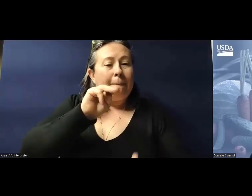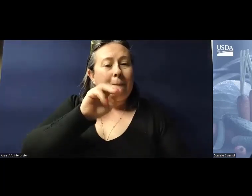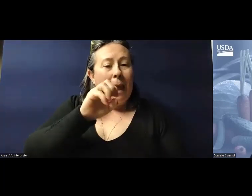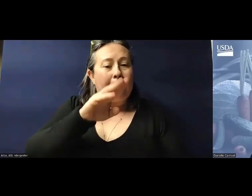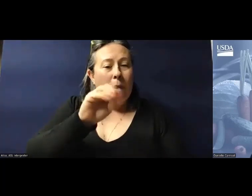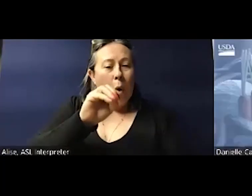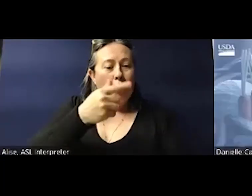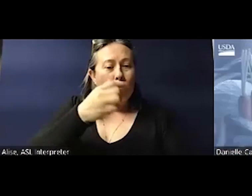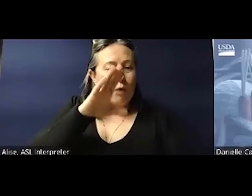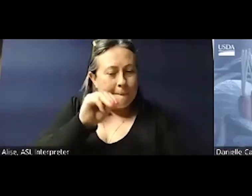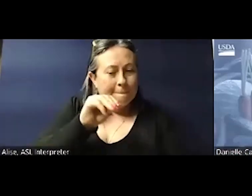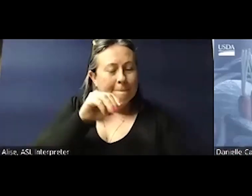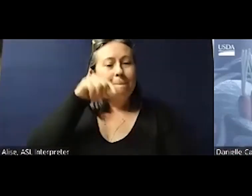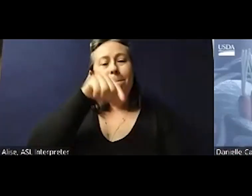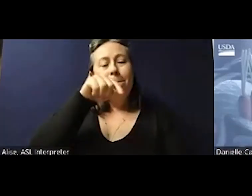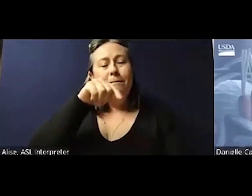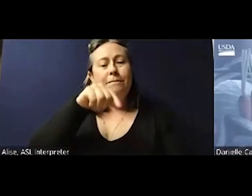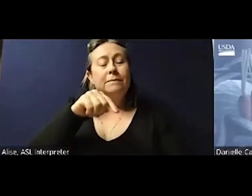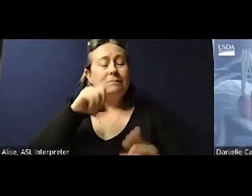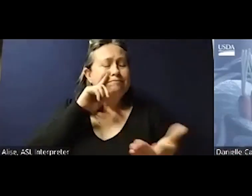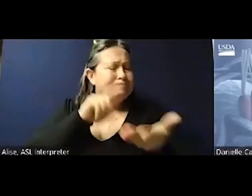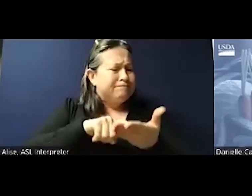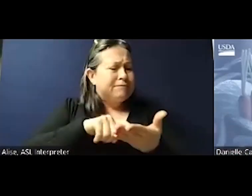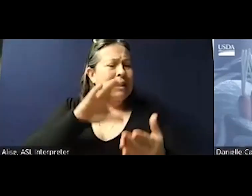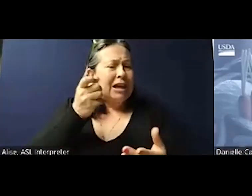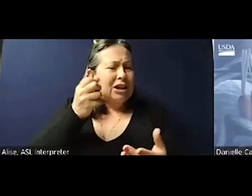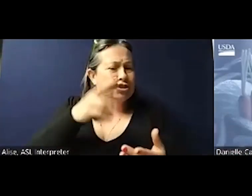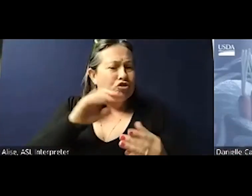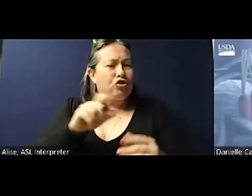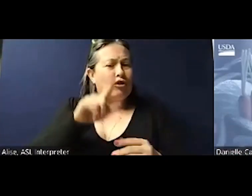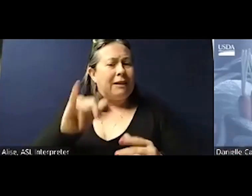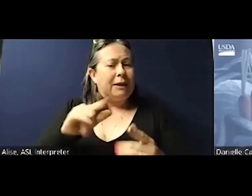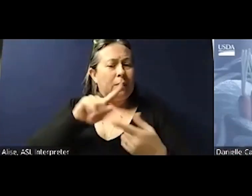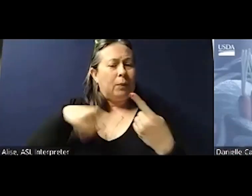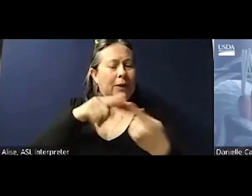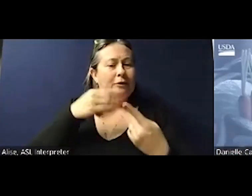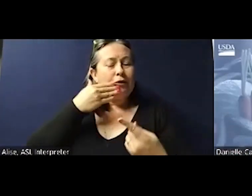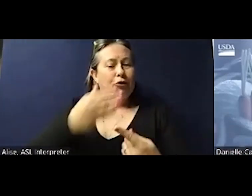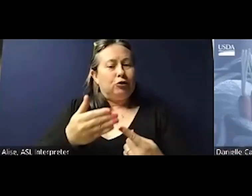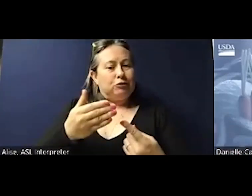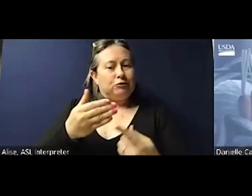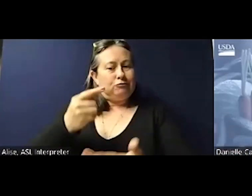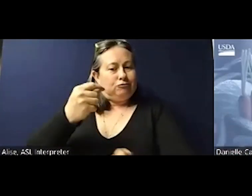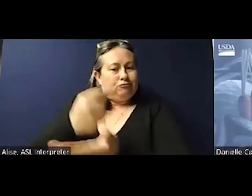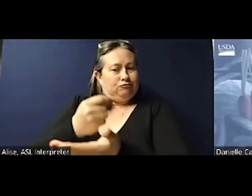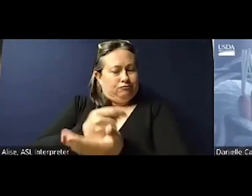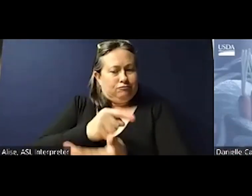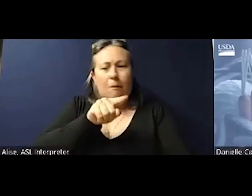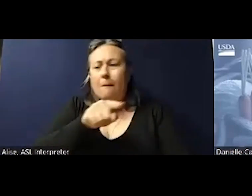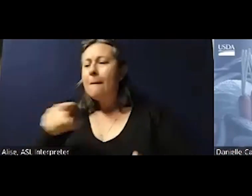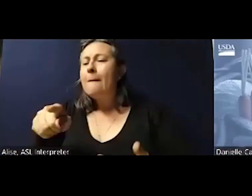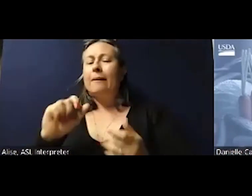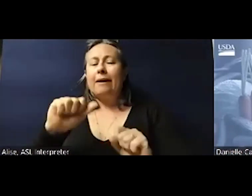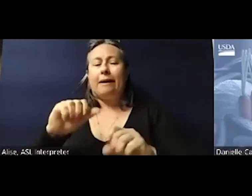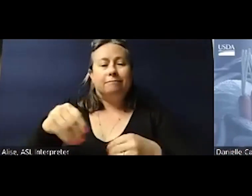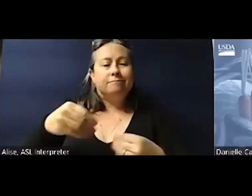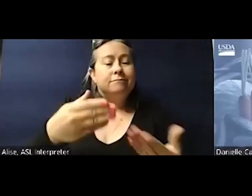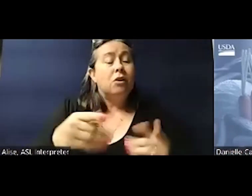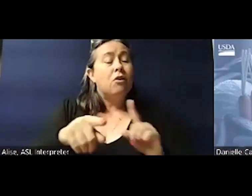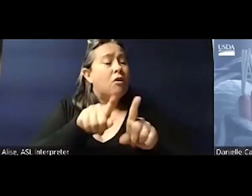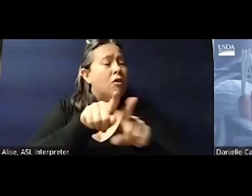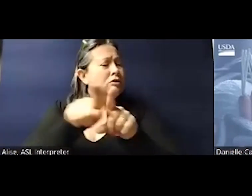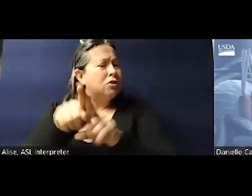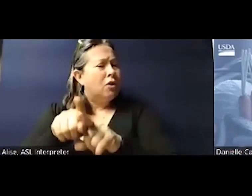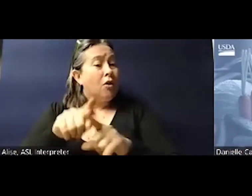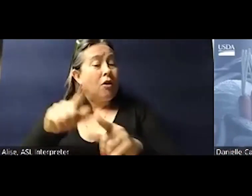or precancers early when there are good options for treatment and prevention. And we've seen dramatic decreases in long-term cigarette use, especially in